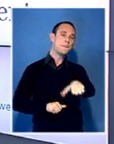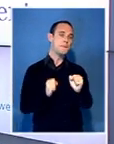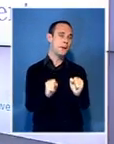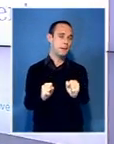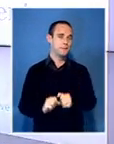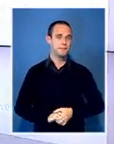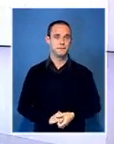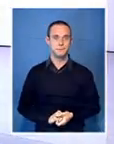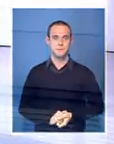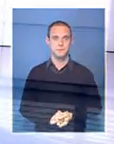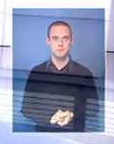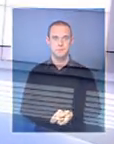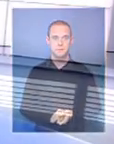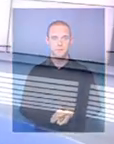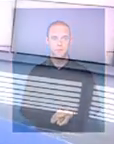us.